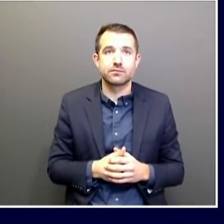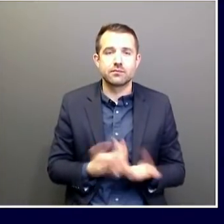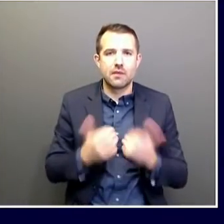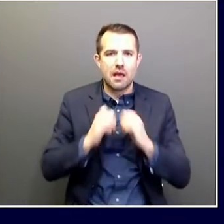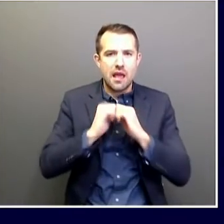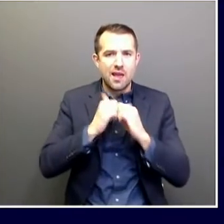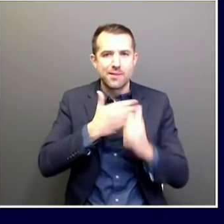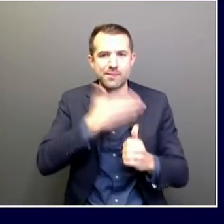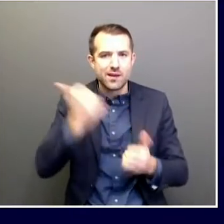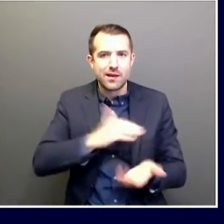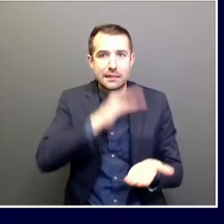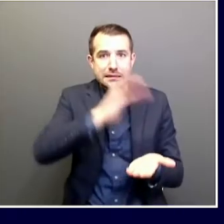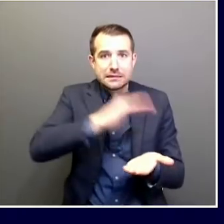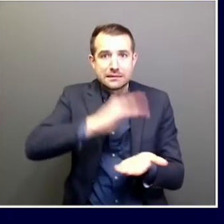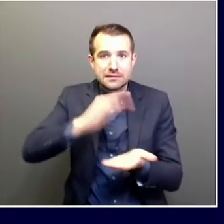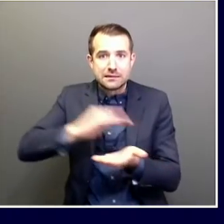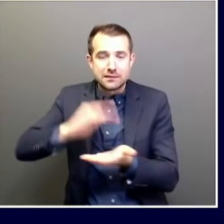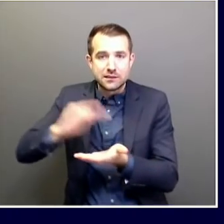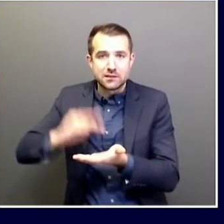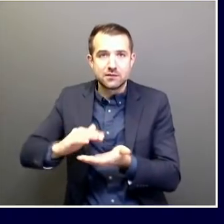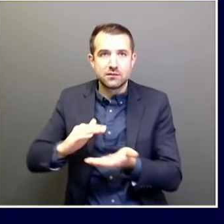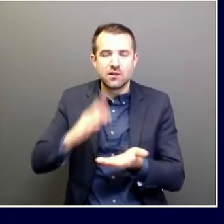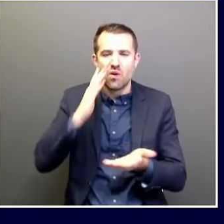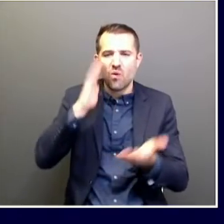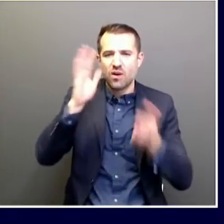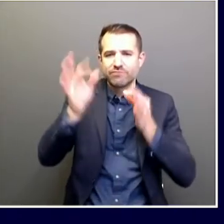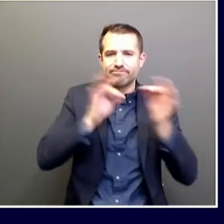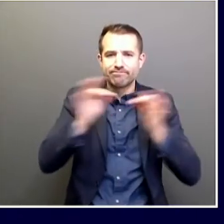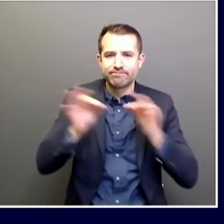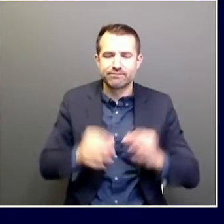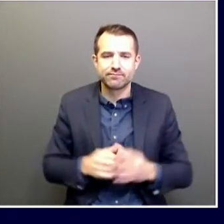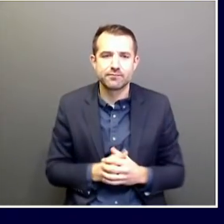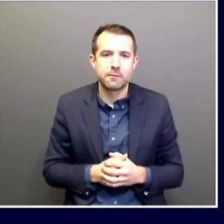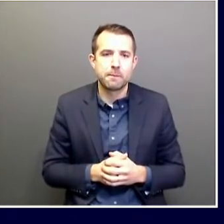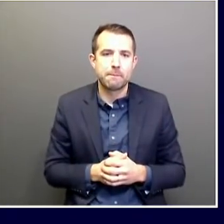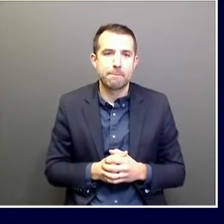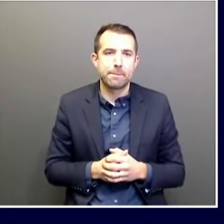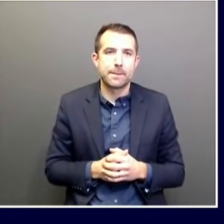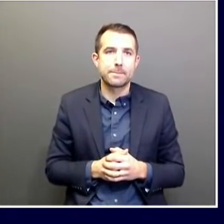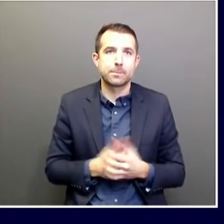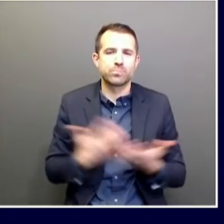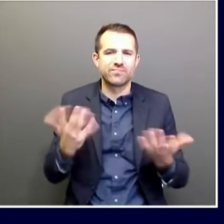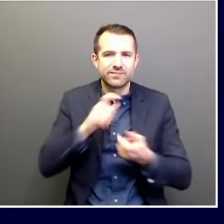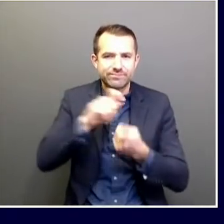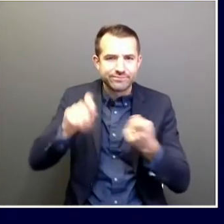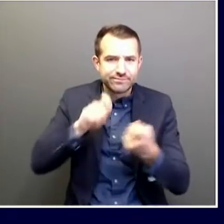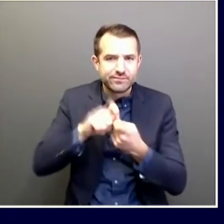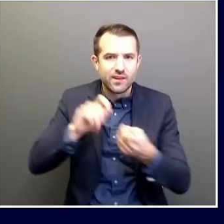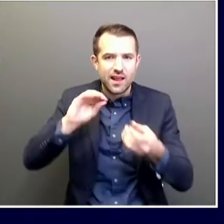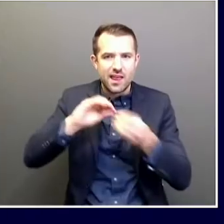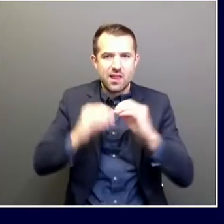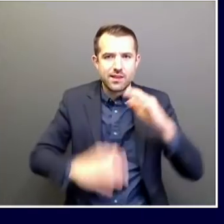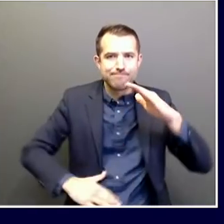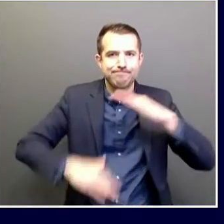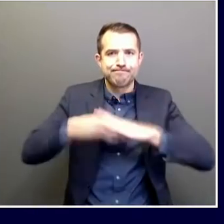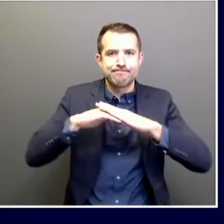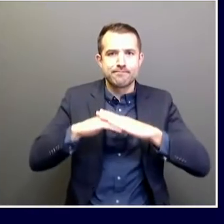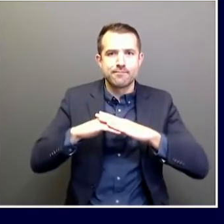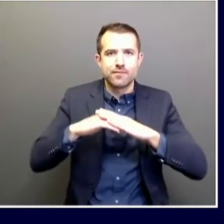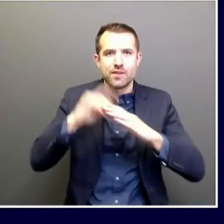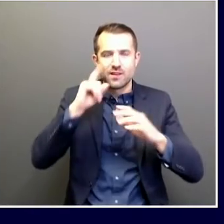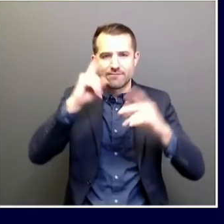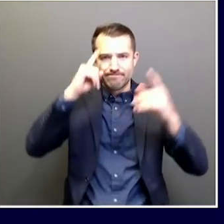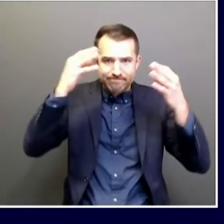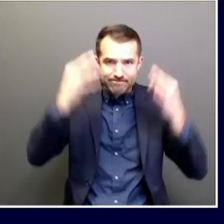because it is up to us. In terms of sort of the thresholds, Eric, we're not where we are in the pandemic now.